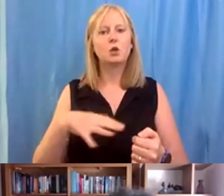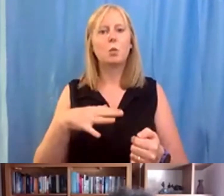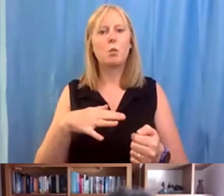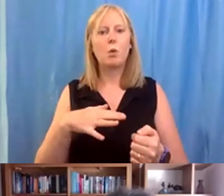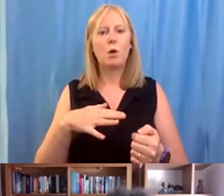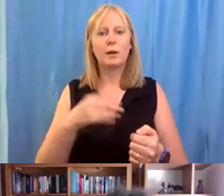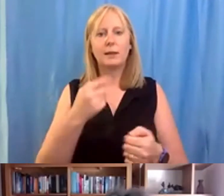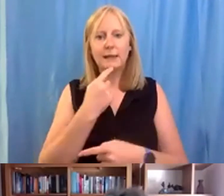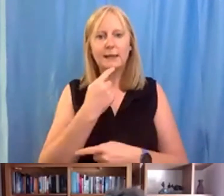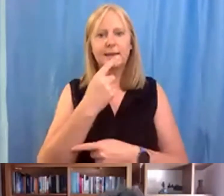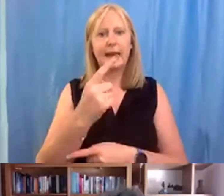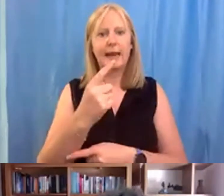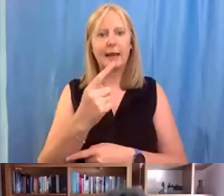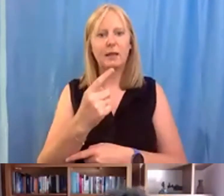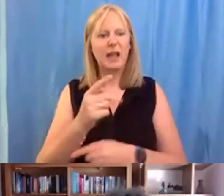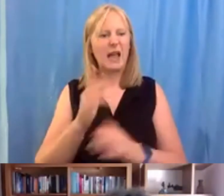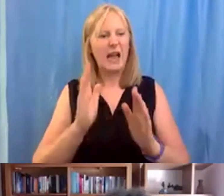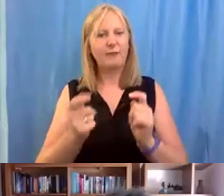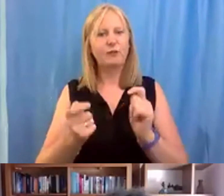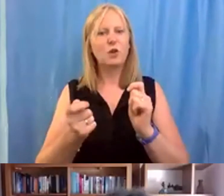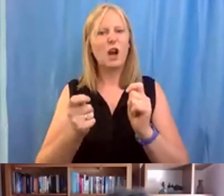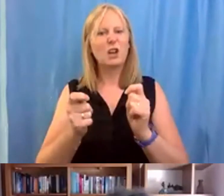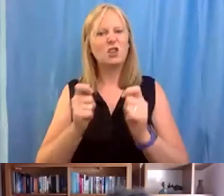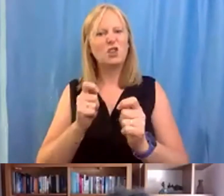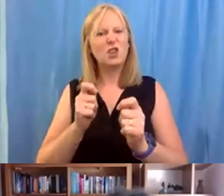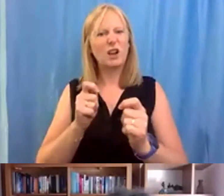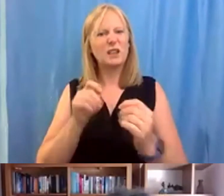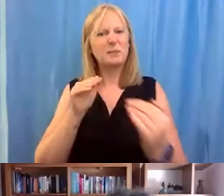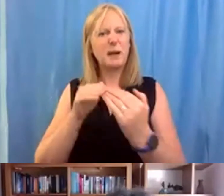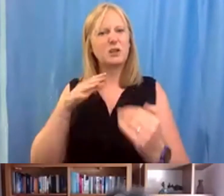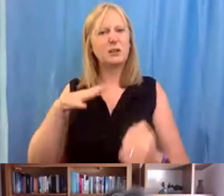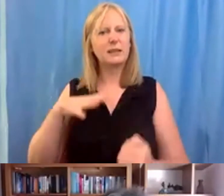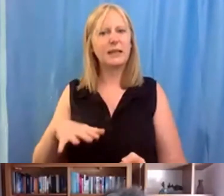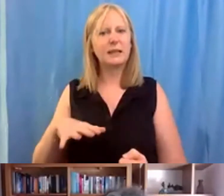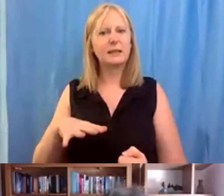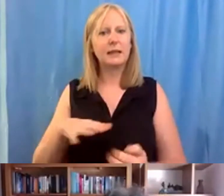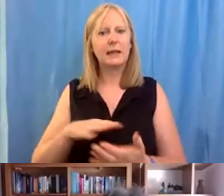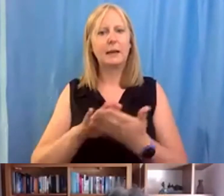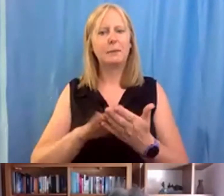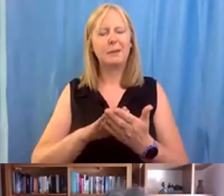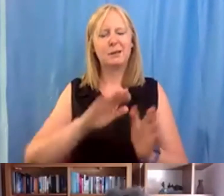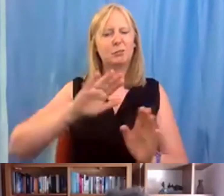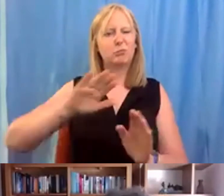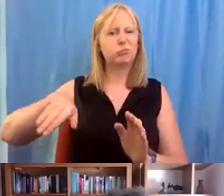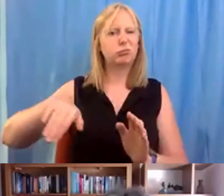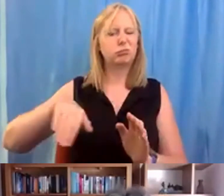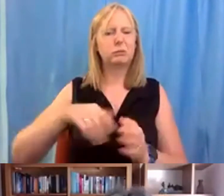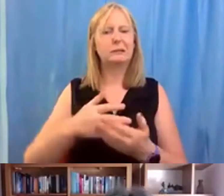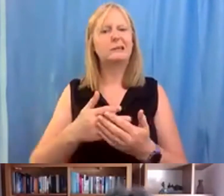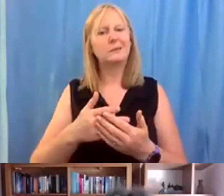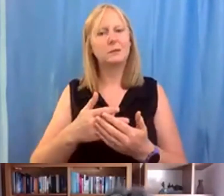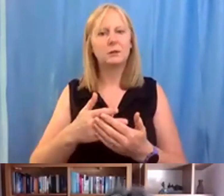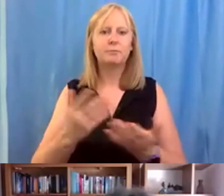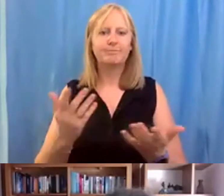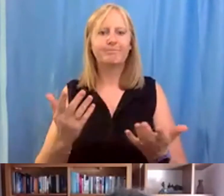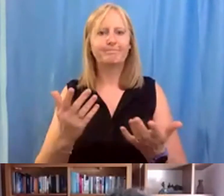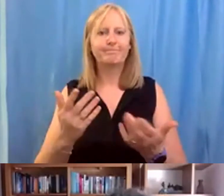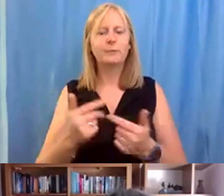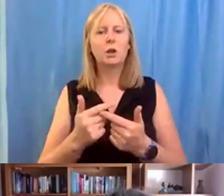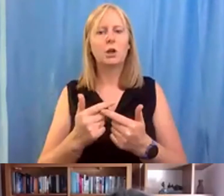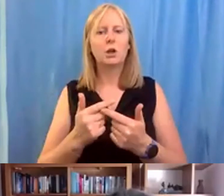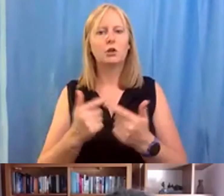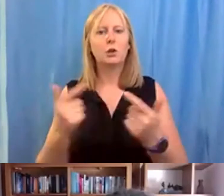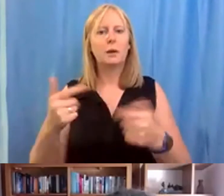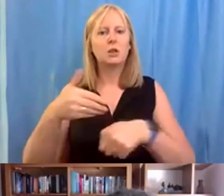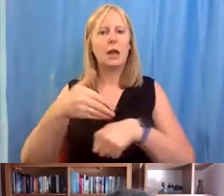want or need an adjustment, because they're more likely to then be overlooked for the appointment, because they'll be seen as more